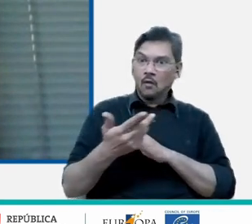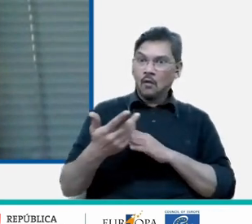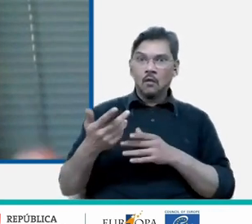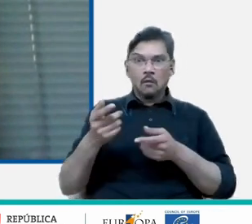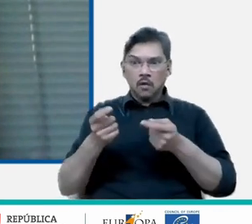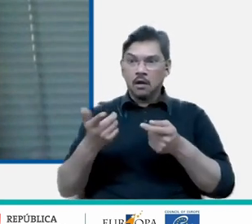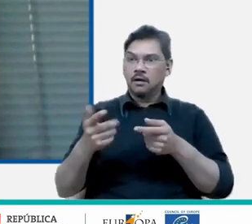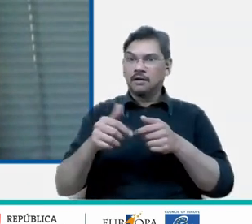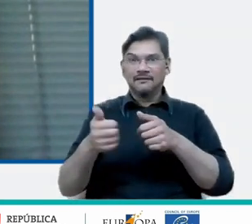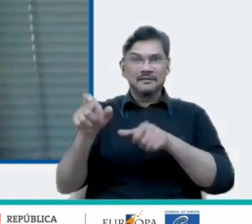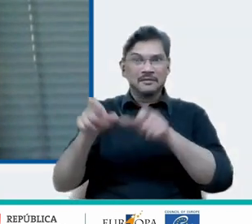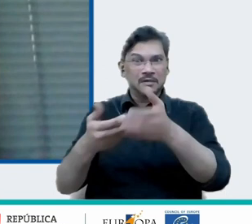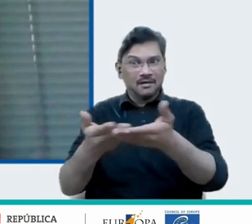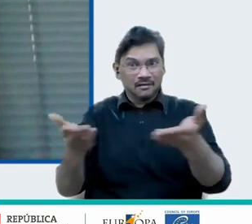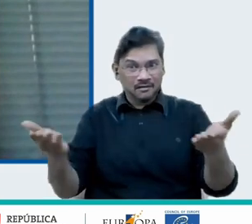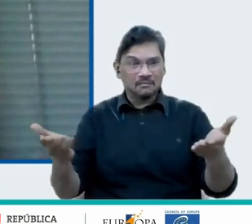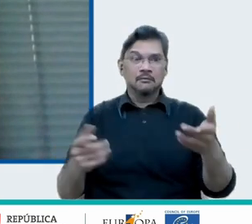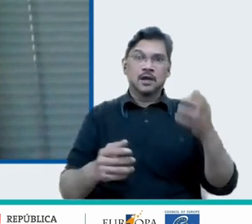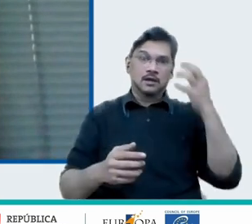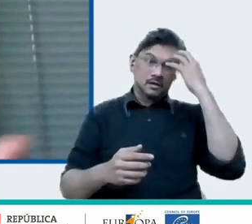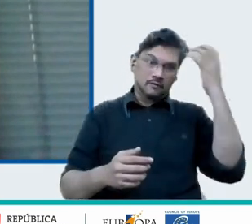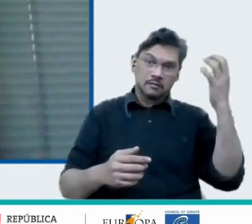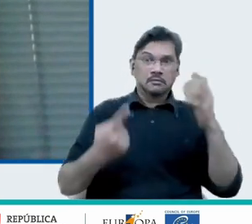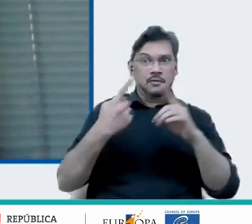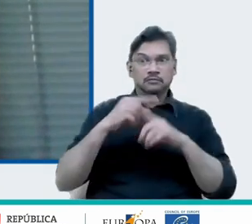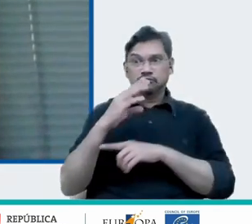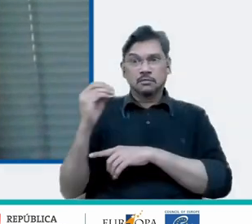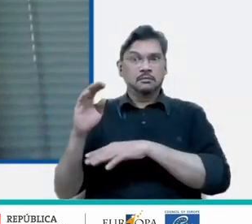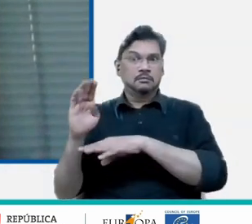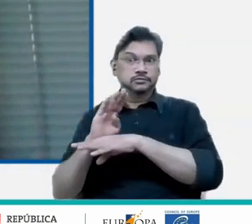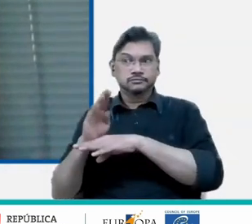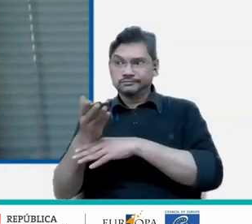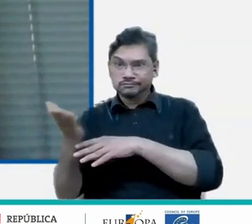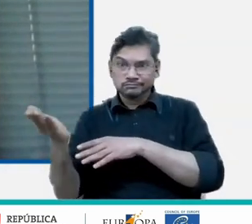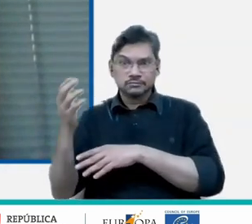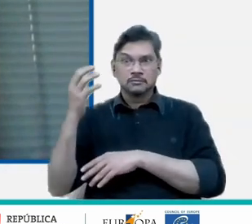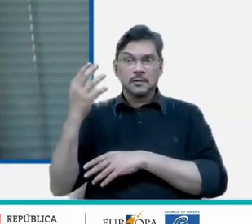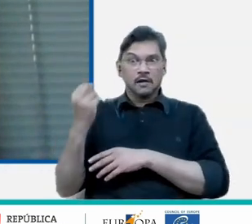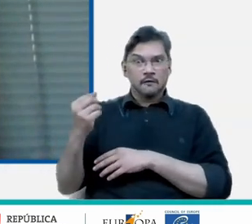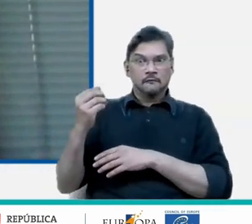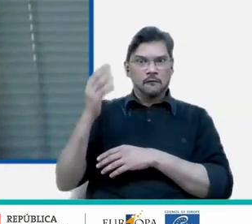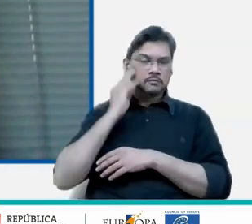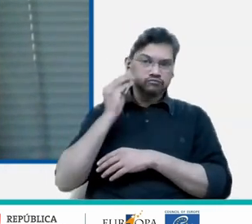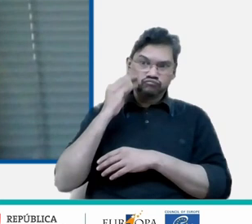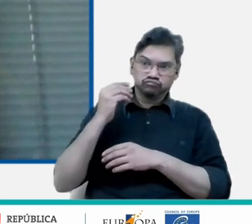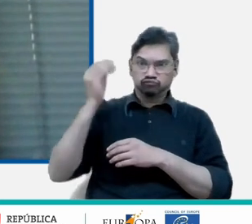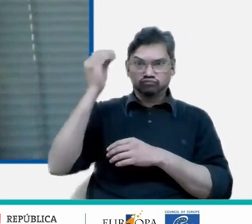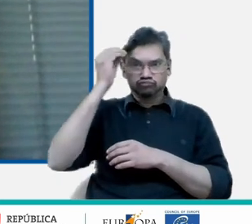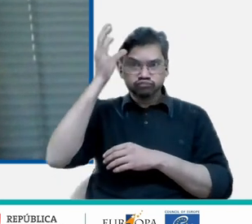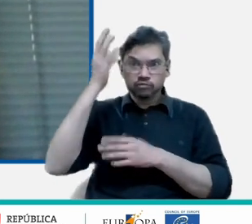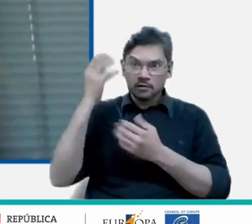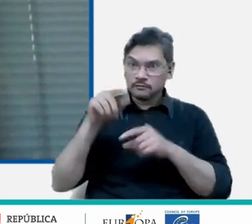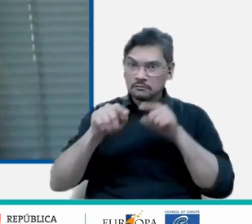sector as well, but also in the private sector. And more recently, actually, we have just created the